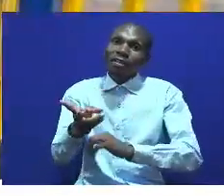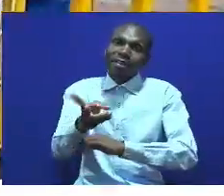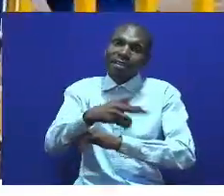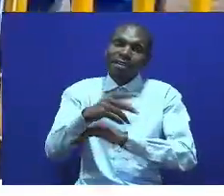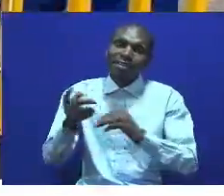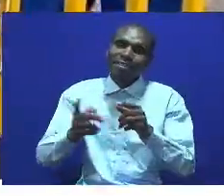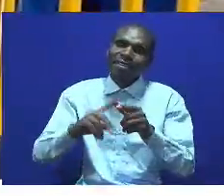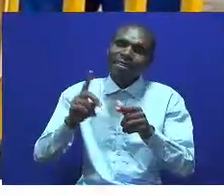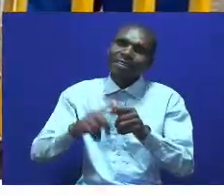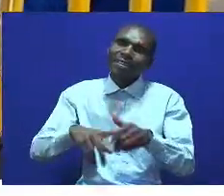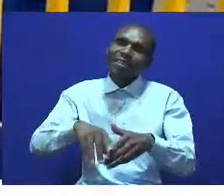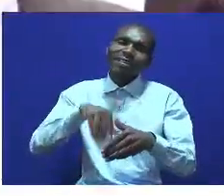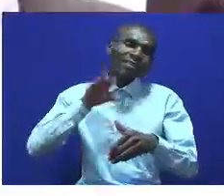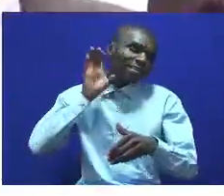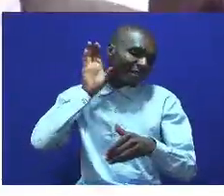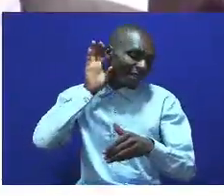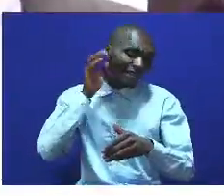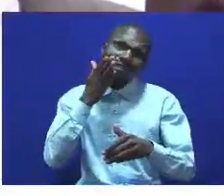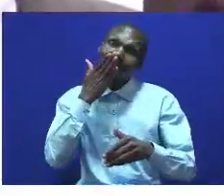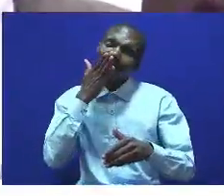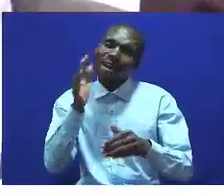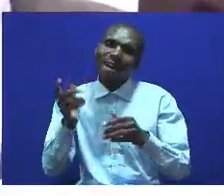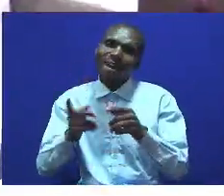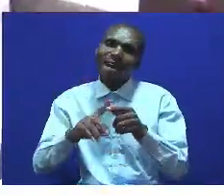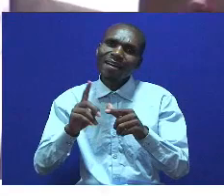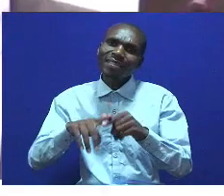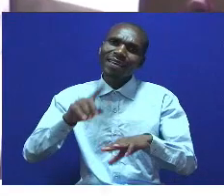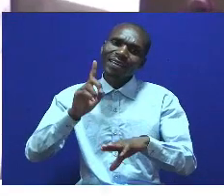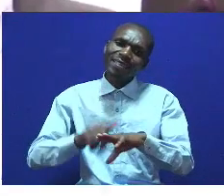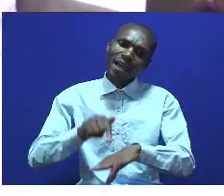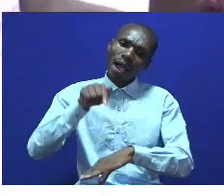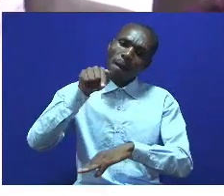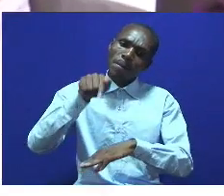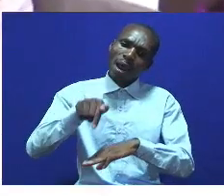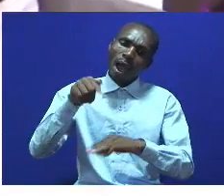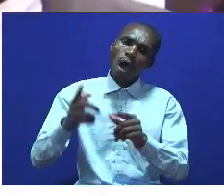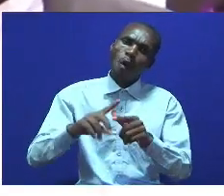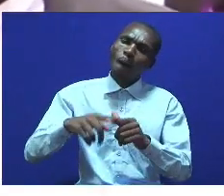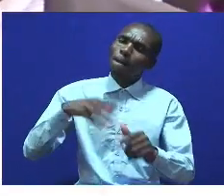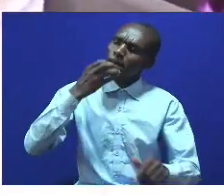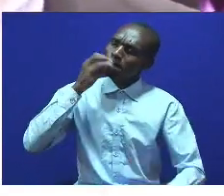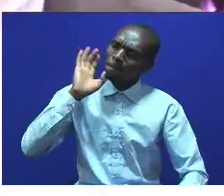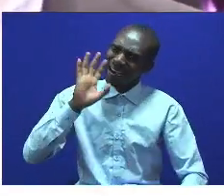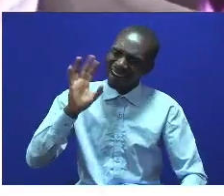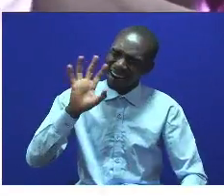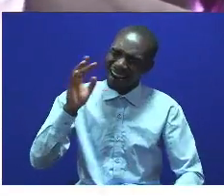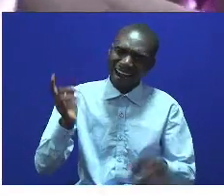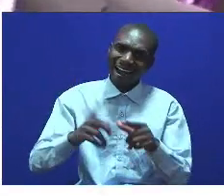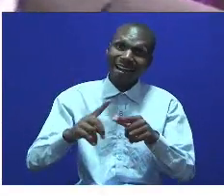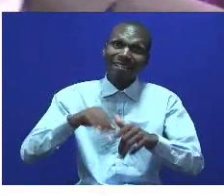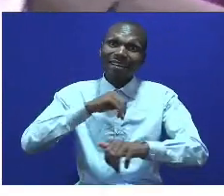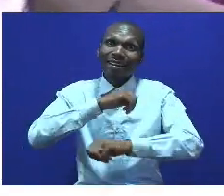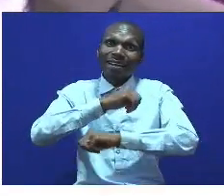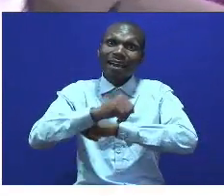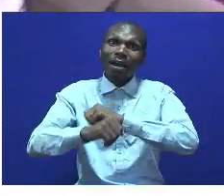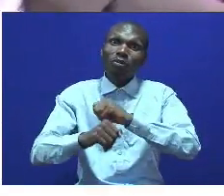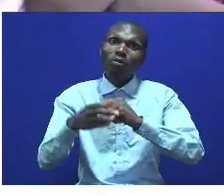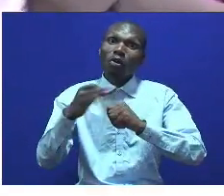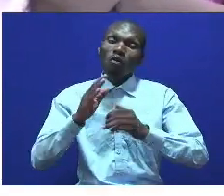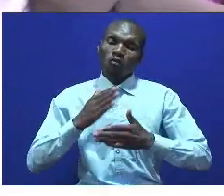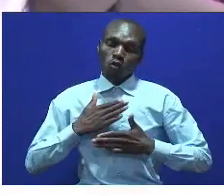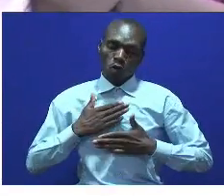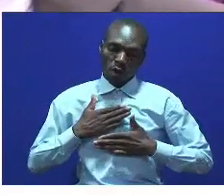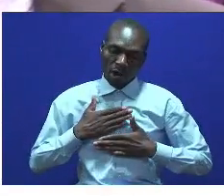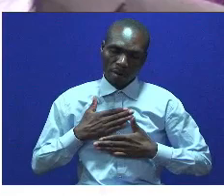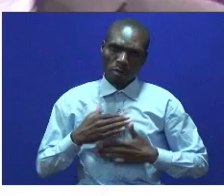baegwe lichibu. We take this opportunity to condemn in the strongest possible terms the actions of Honorable Osoro and the police